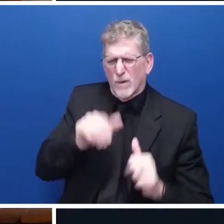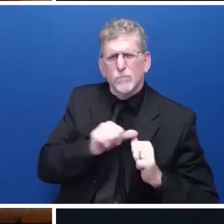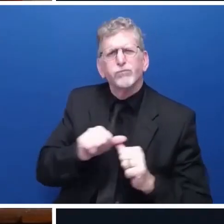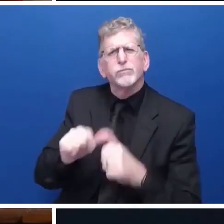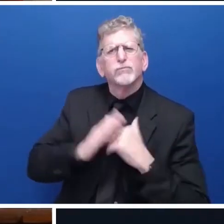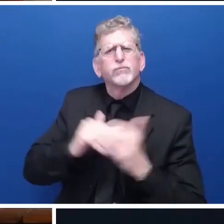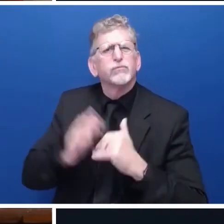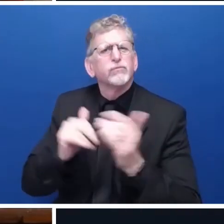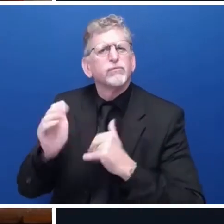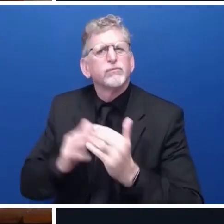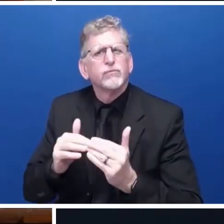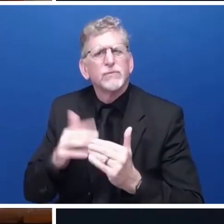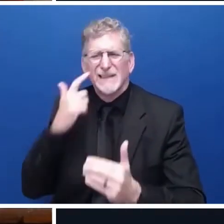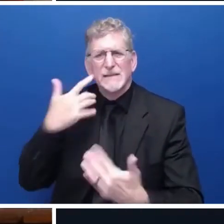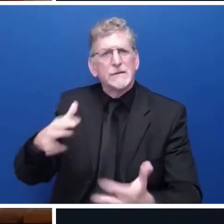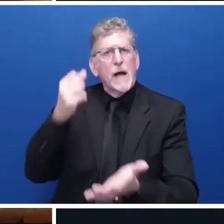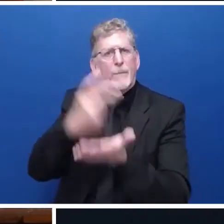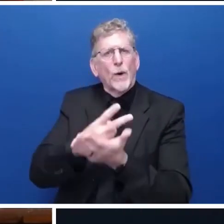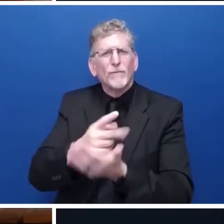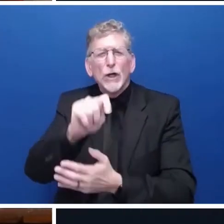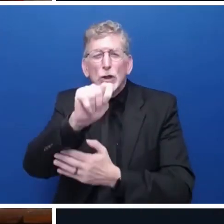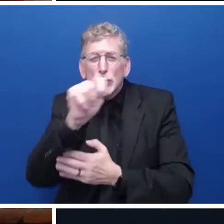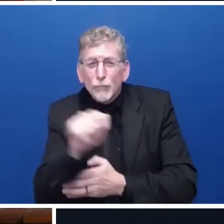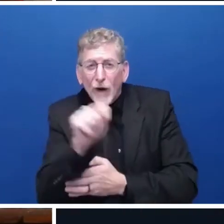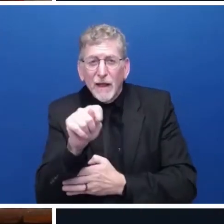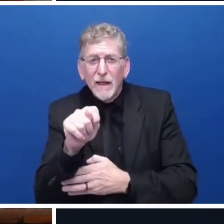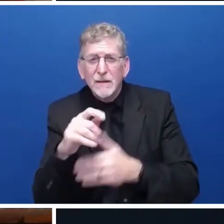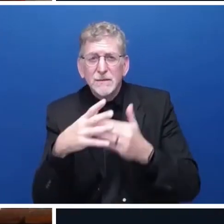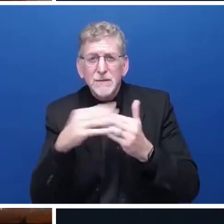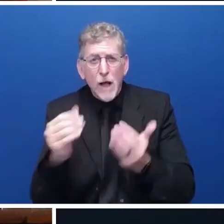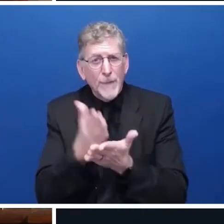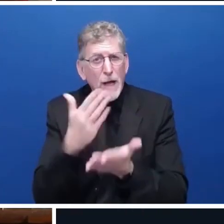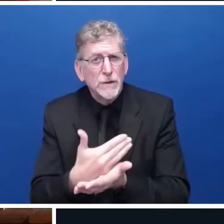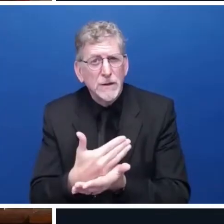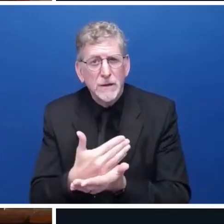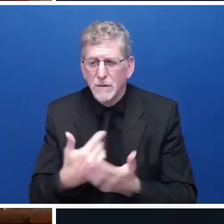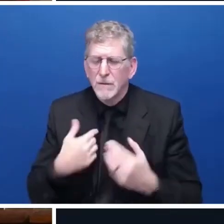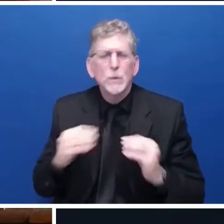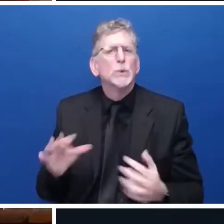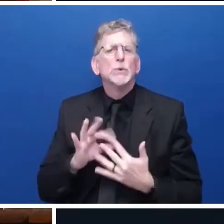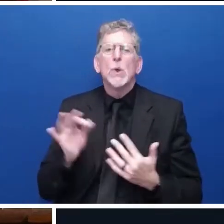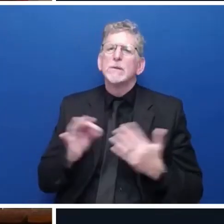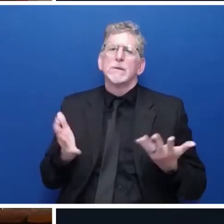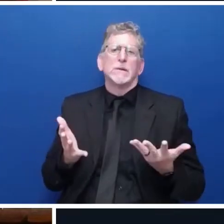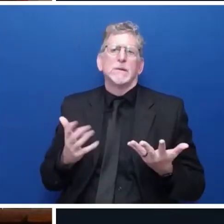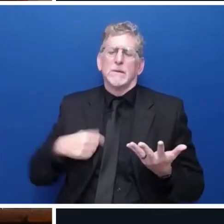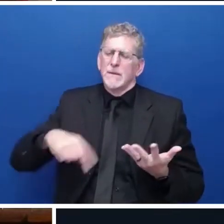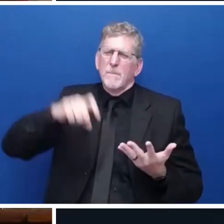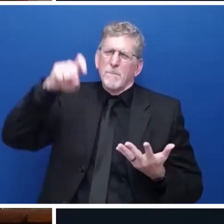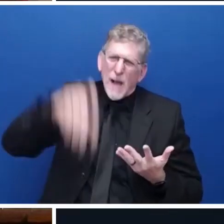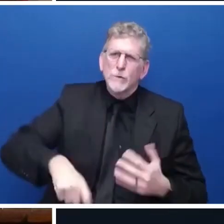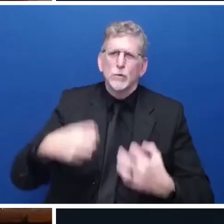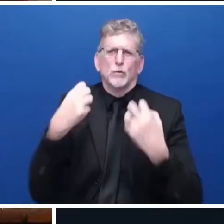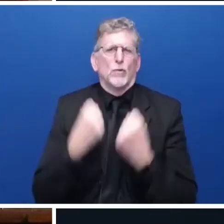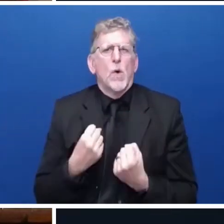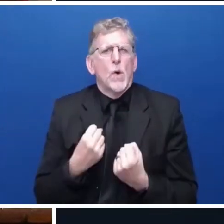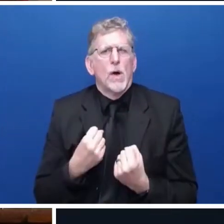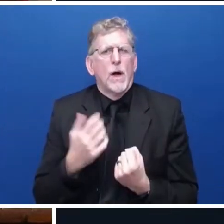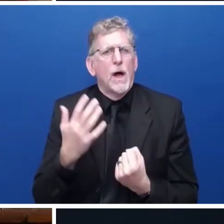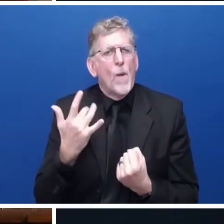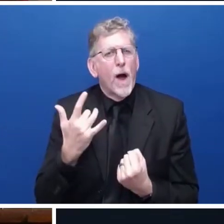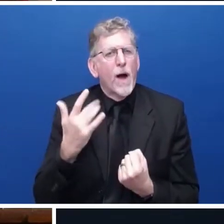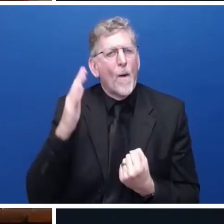choice. We have to be strong, because hopefully we will seldom have to use this great power that we